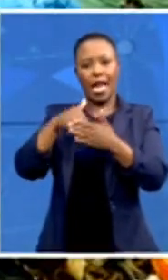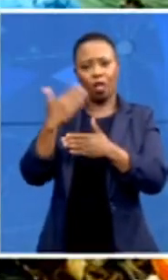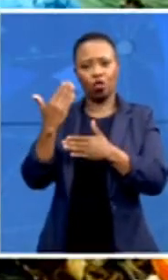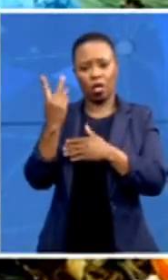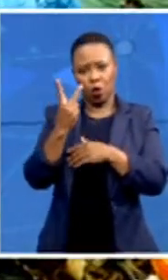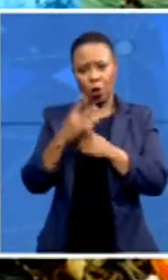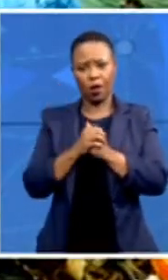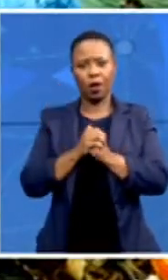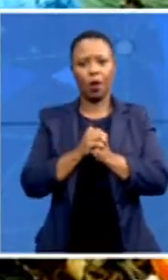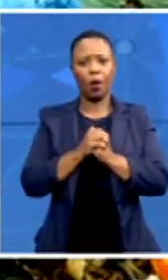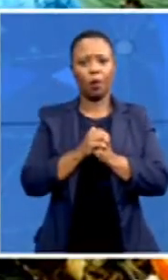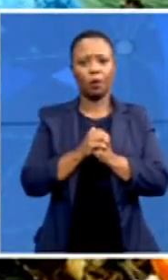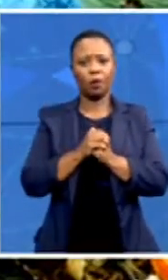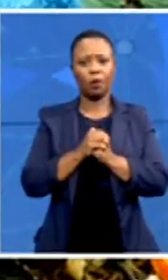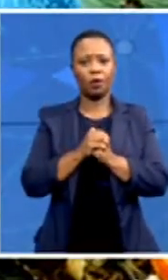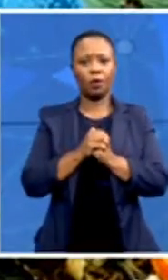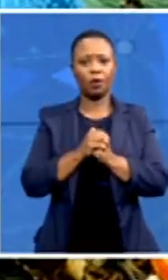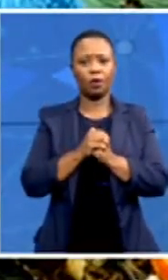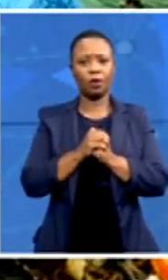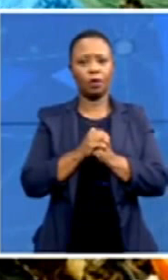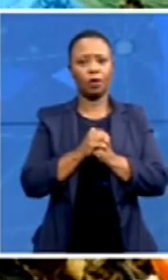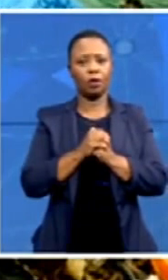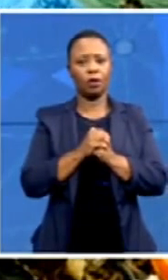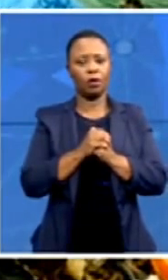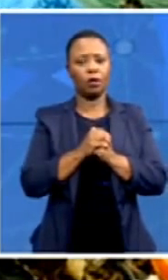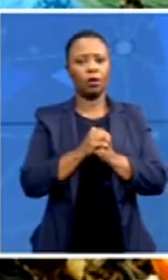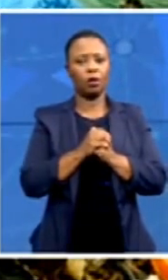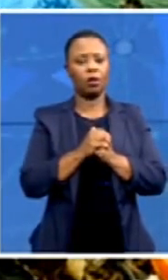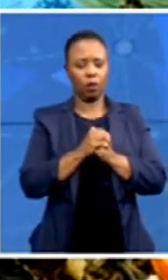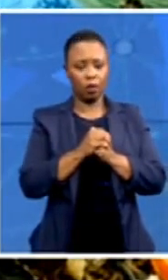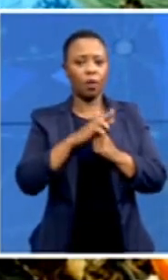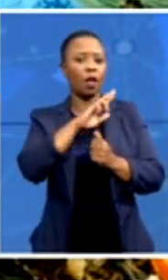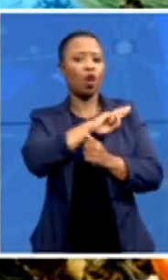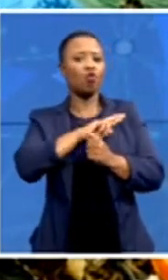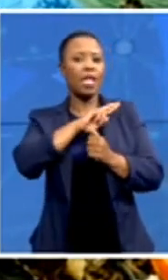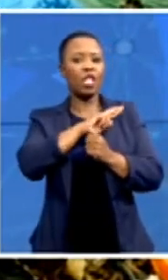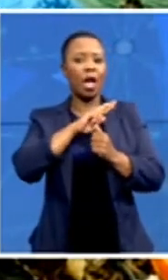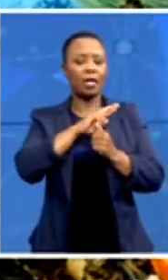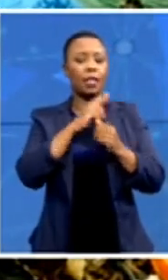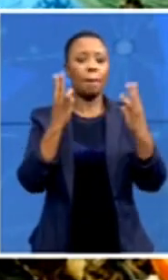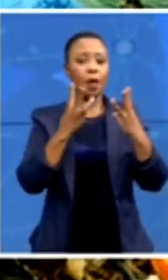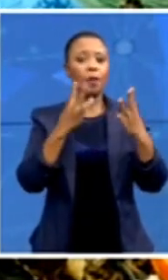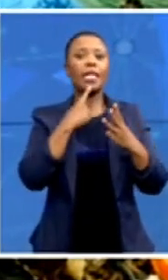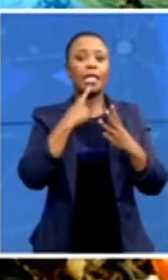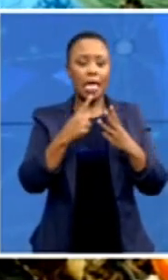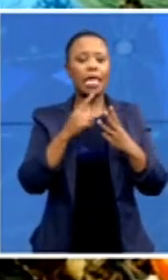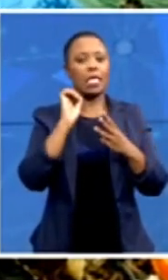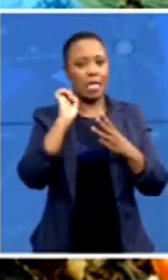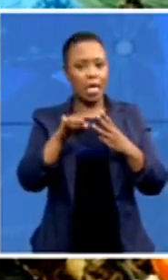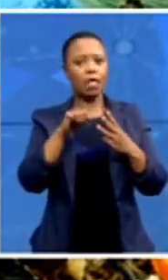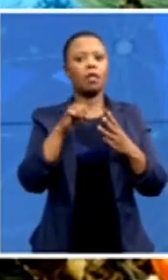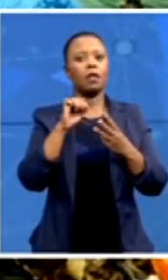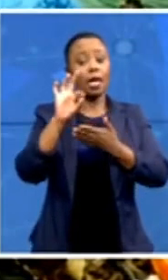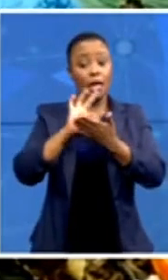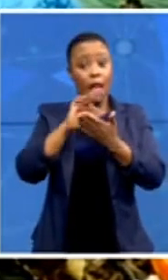Yes, Blaine, you heard this. Most of the religious leaders who are saying they want to come out in these upcoming elections and go to the different